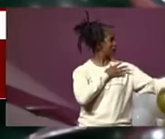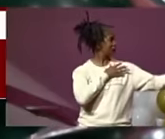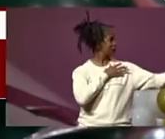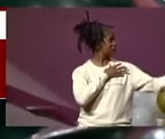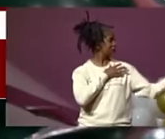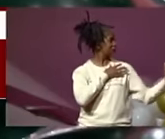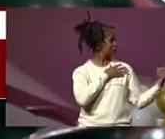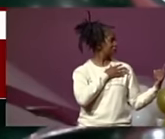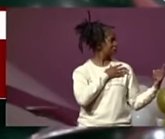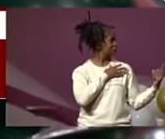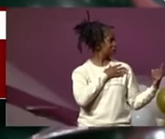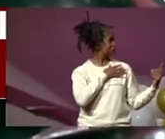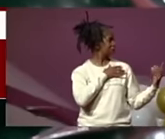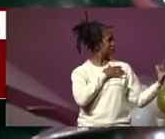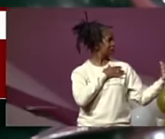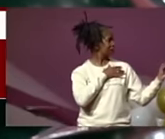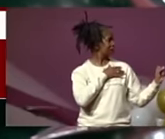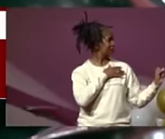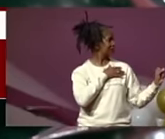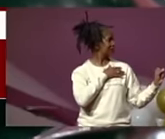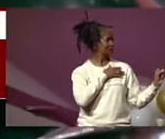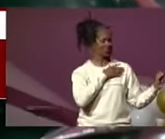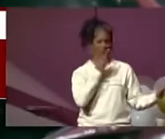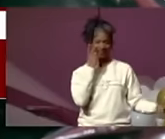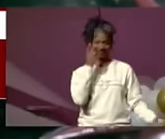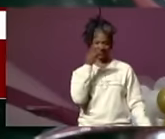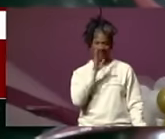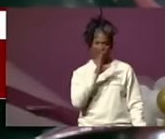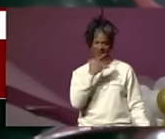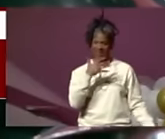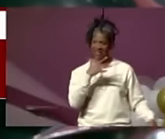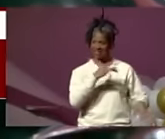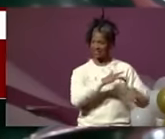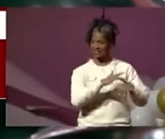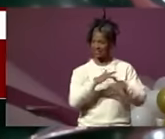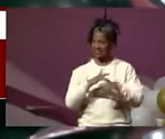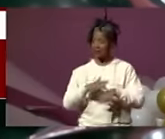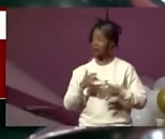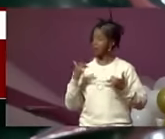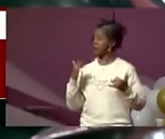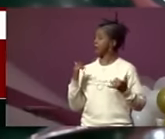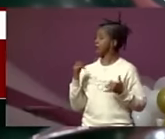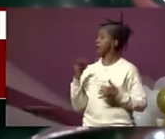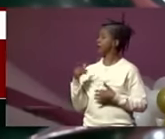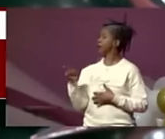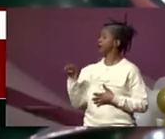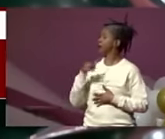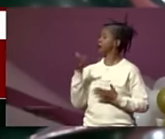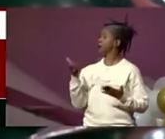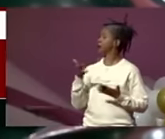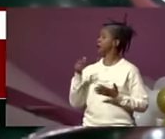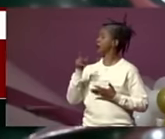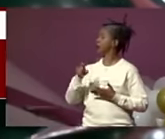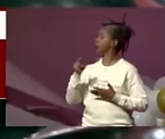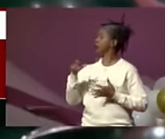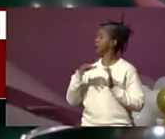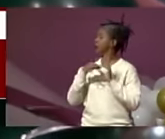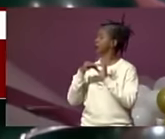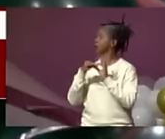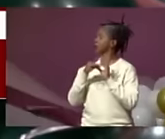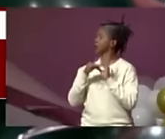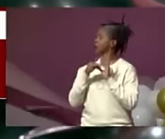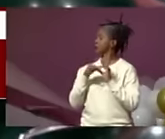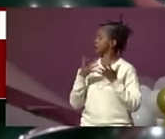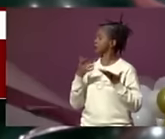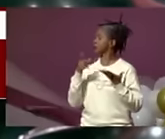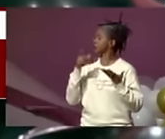on. Come on. Look at God. I love it. Here it is. Here it is. You hear? And you know you need a connection with that child. You're